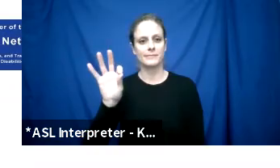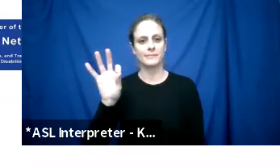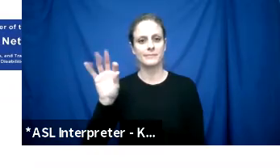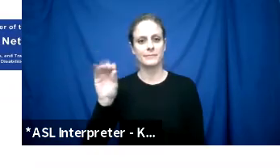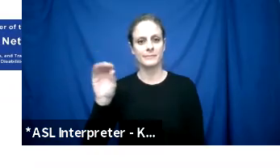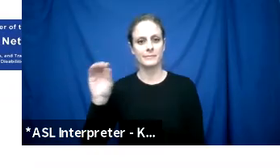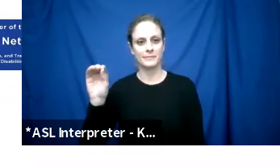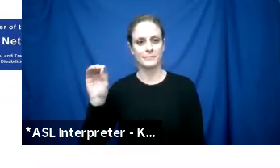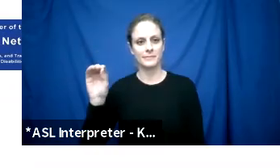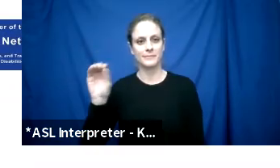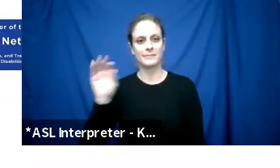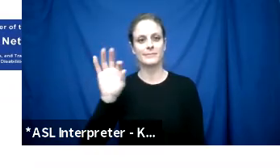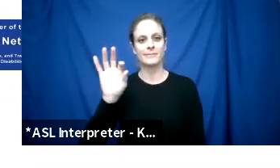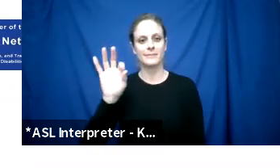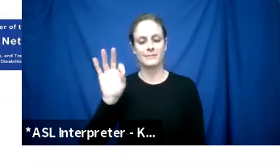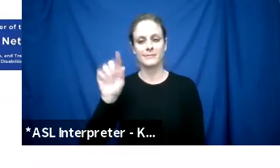1-669-900-9128 or